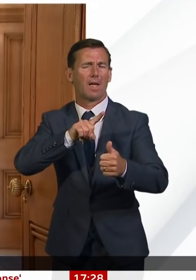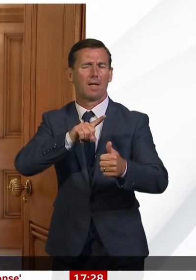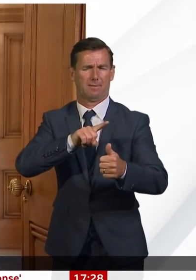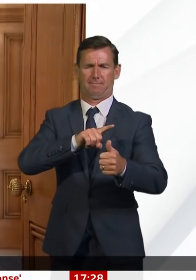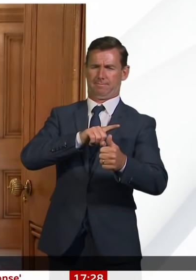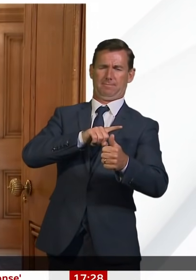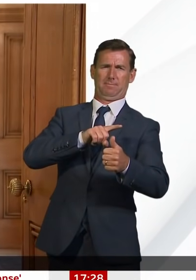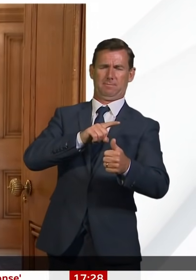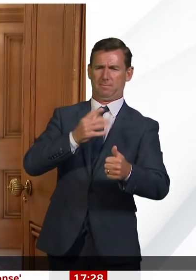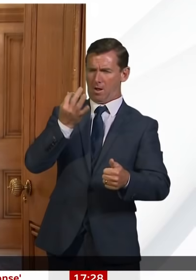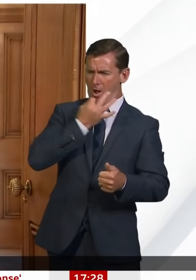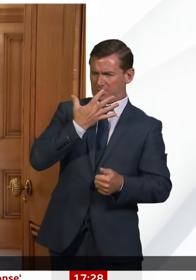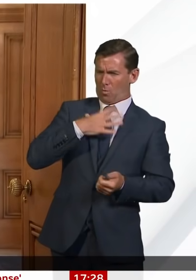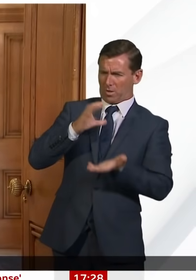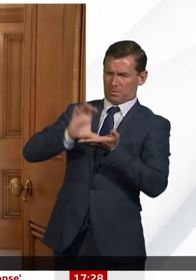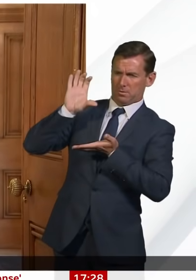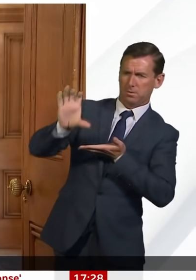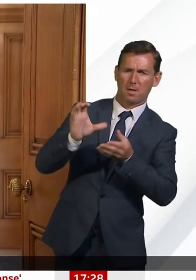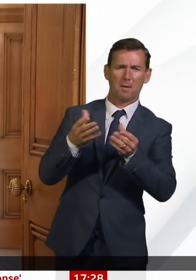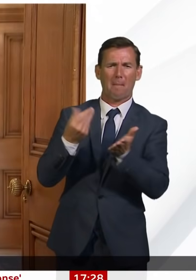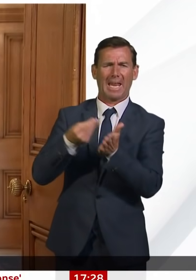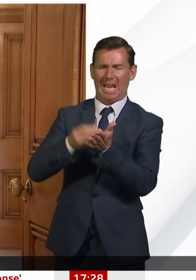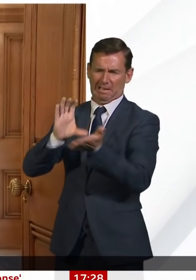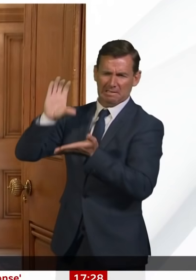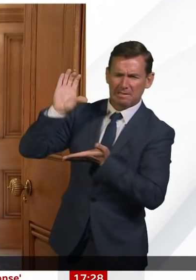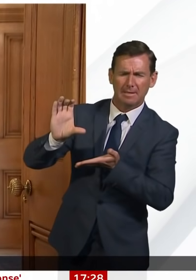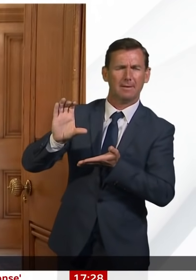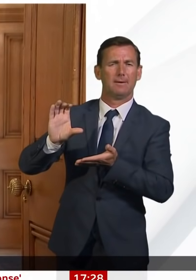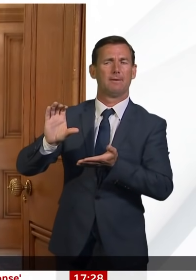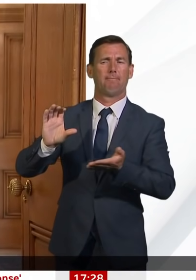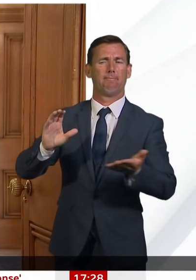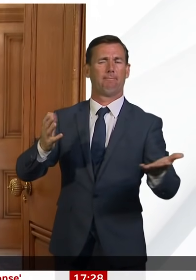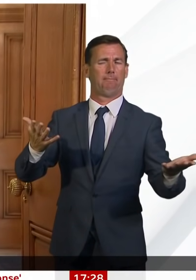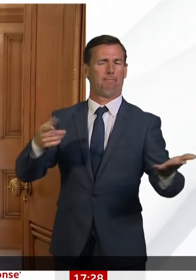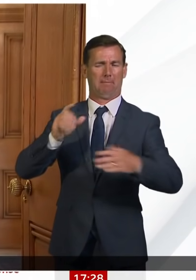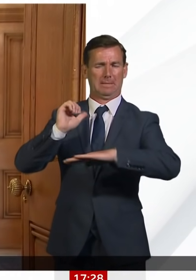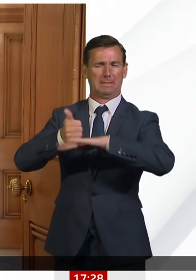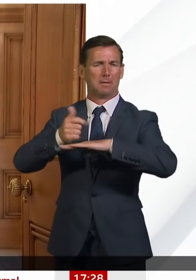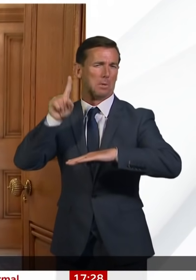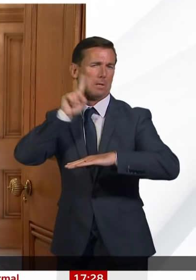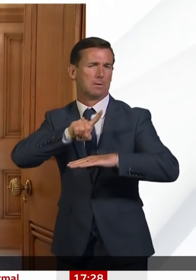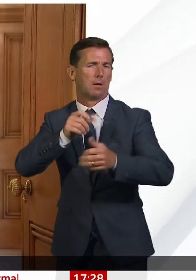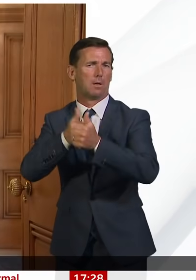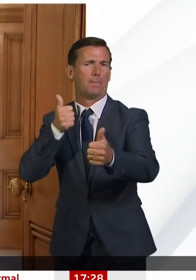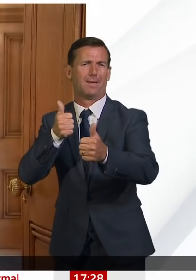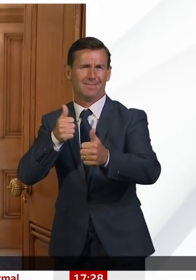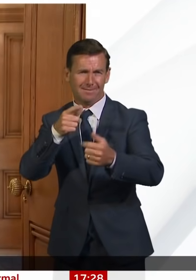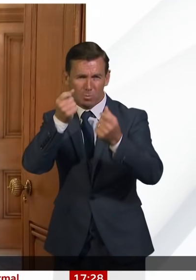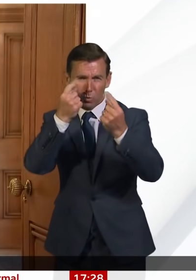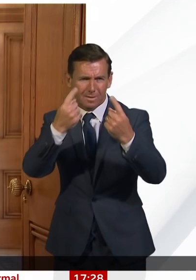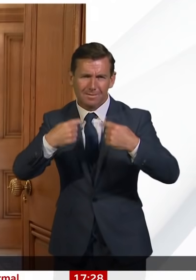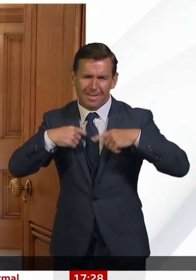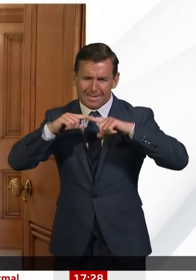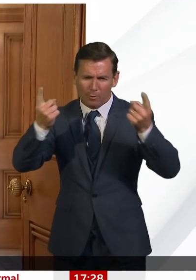and asking for a cash deal with the government. And so you'll understand that there has to be a process in